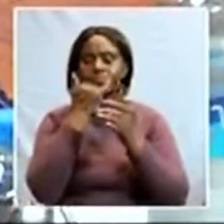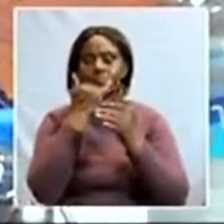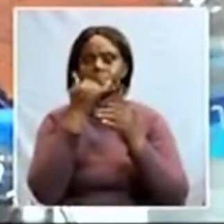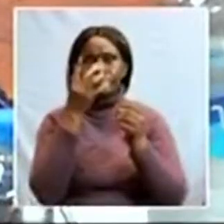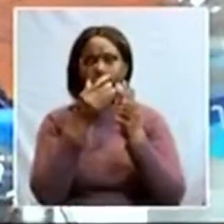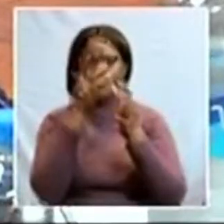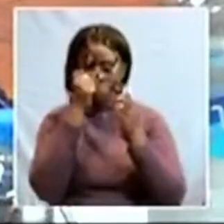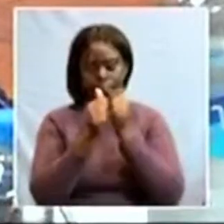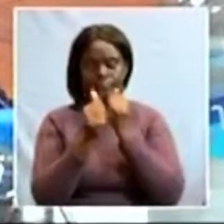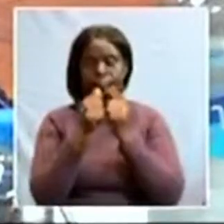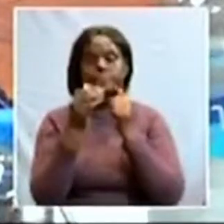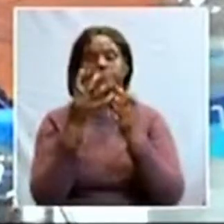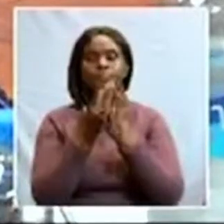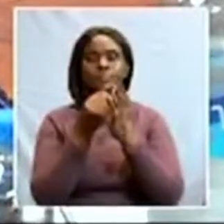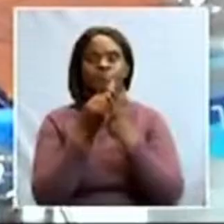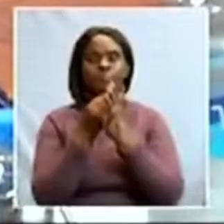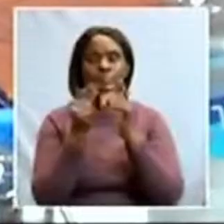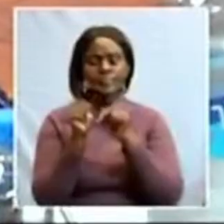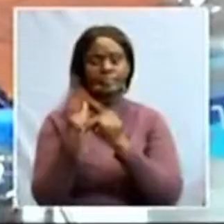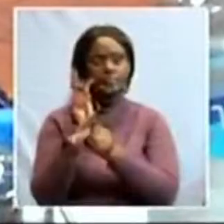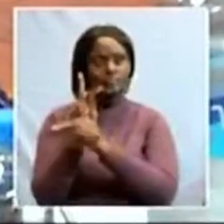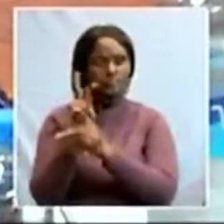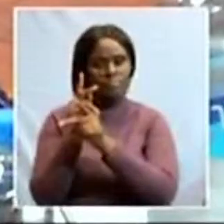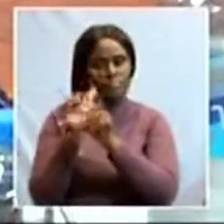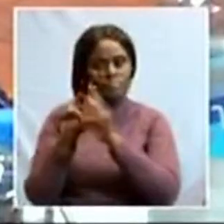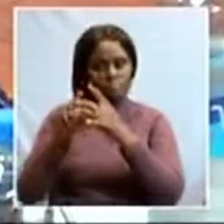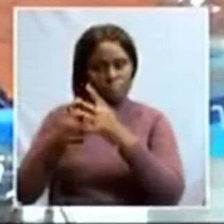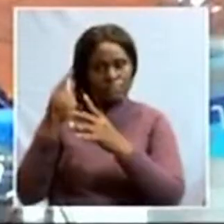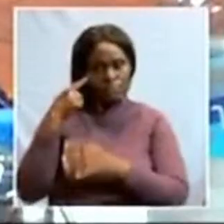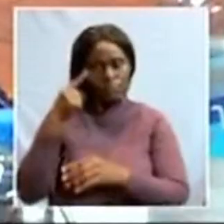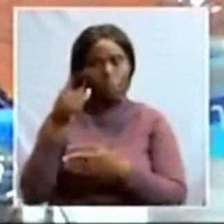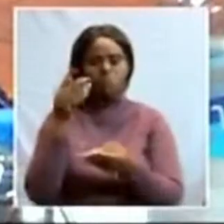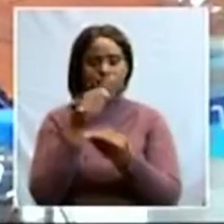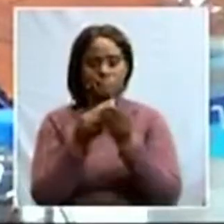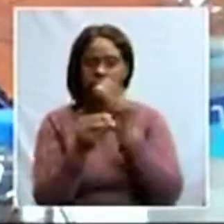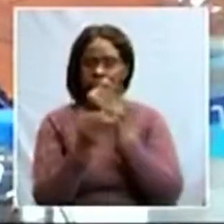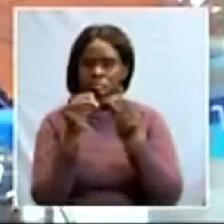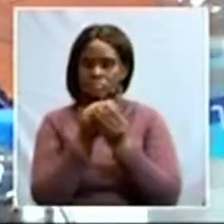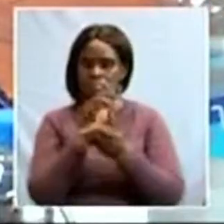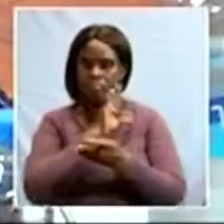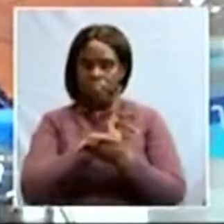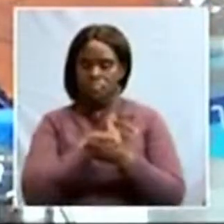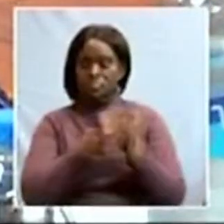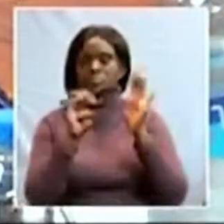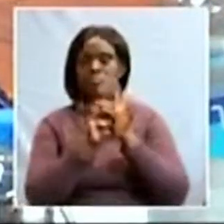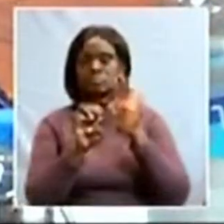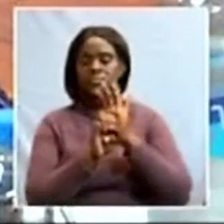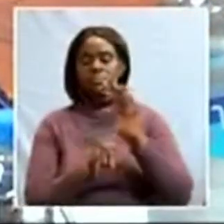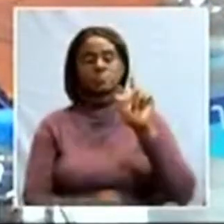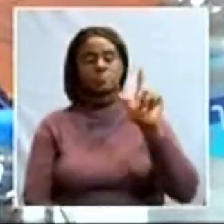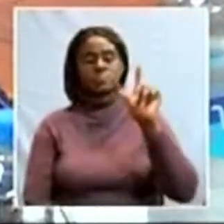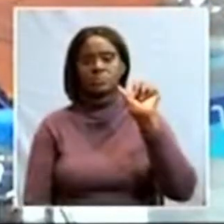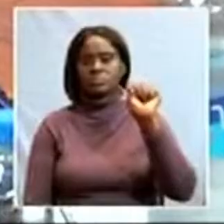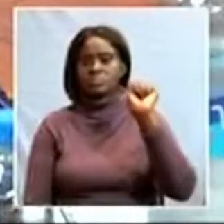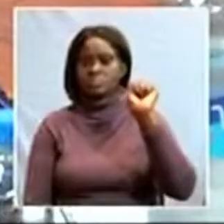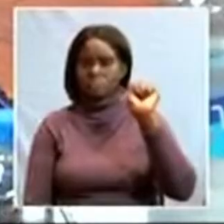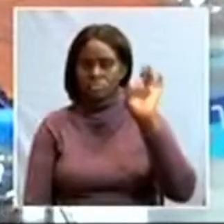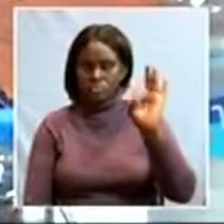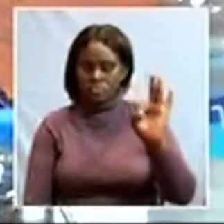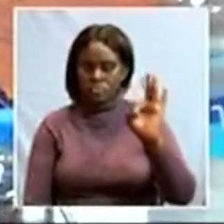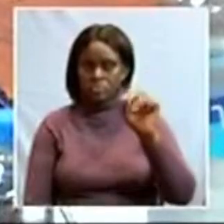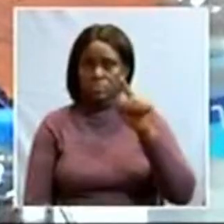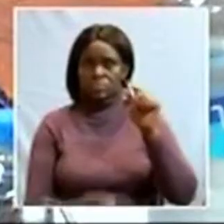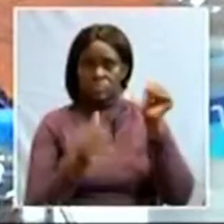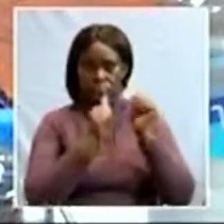funds being withheld at the source for statutory obligations such as LASIF. Action